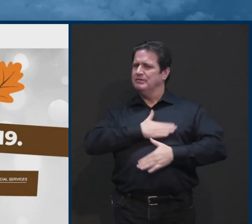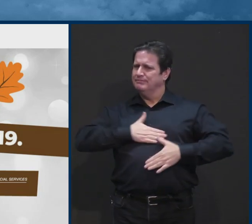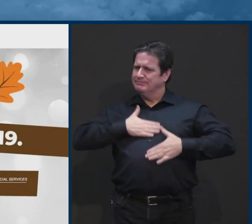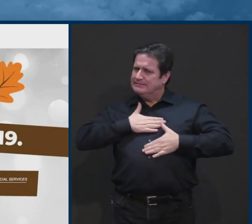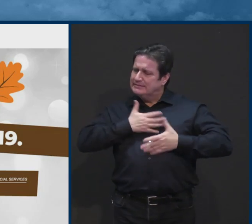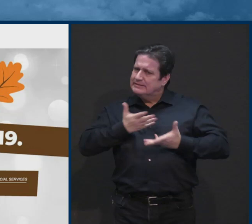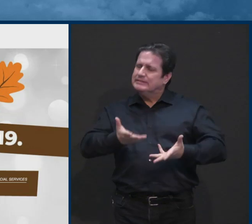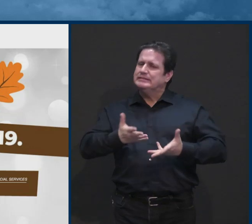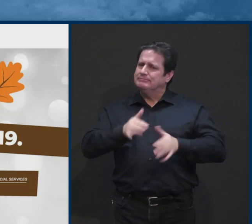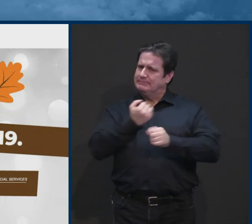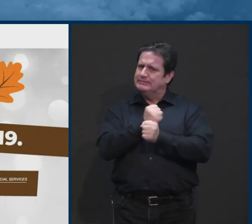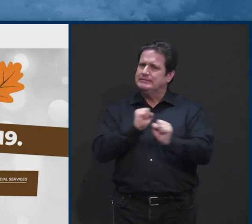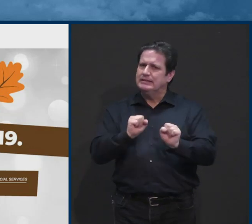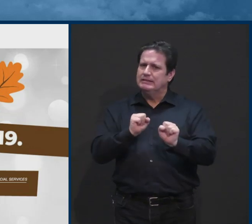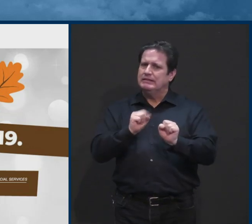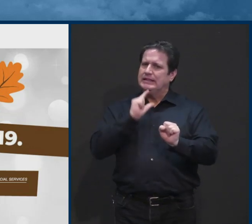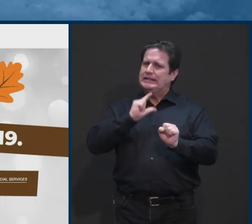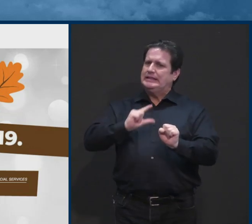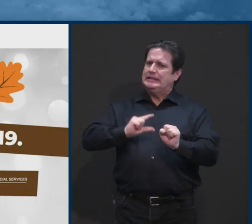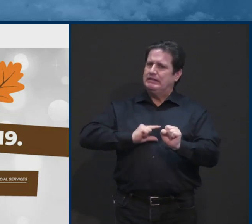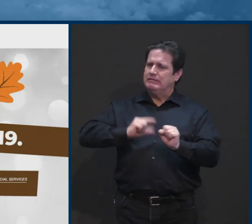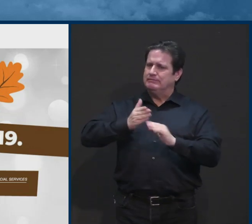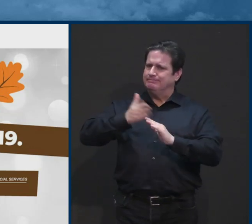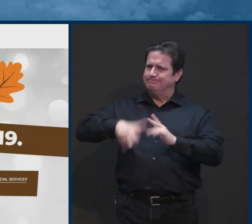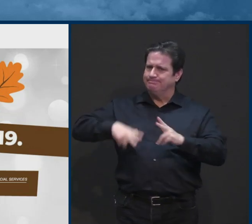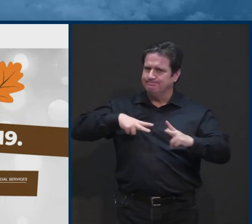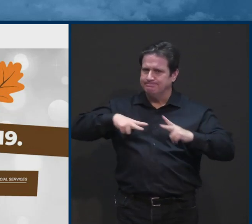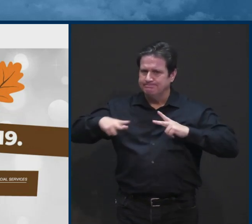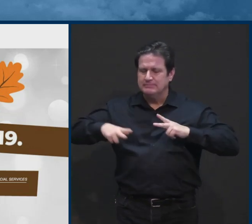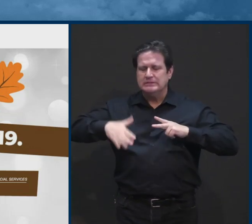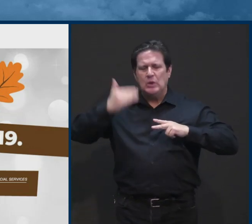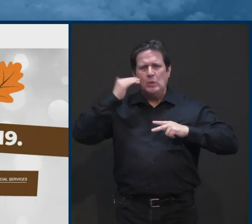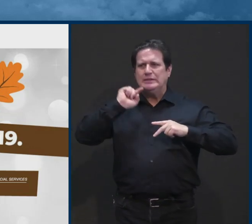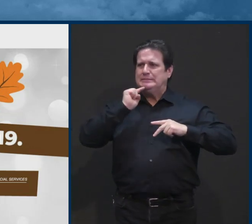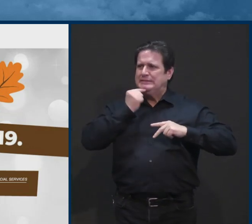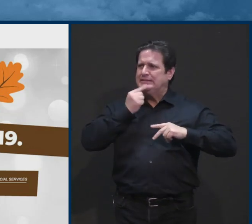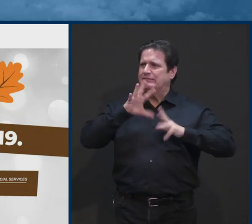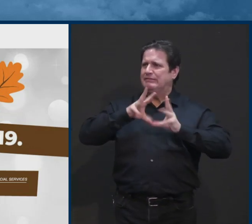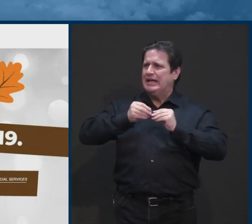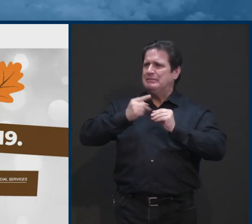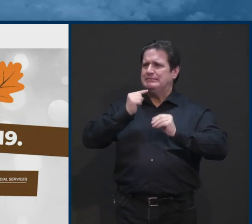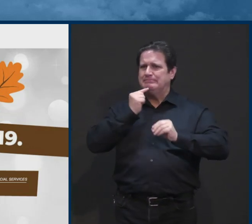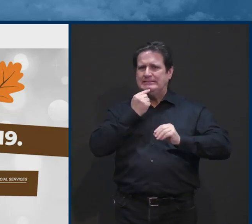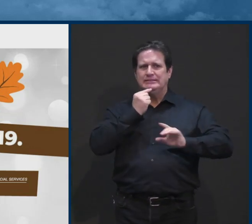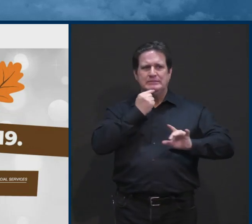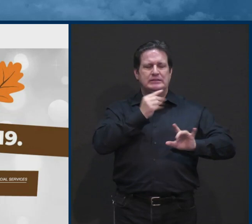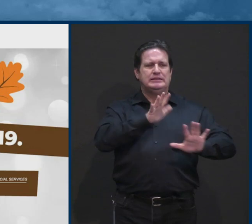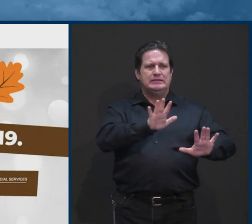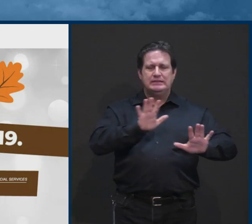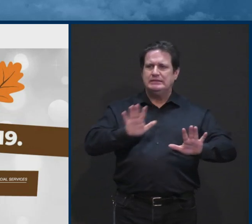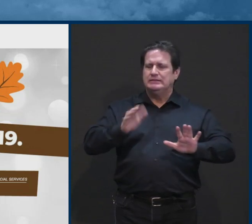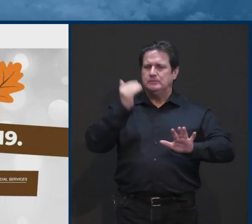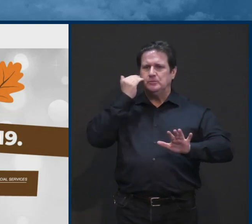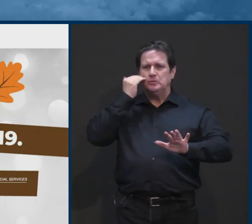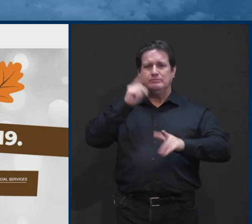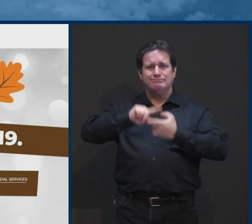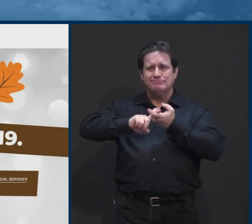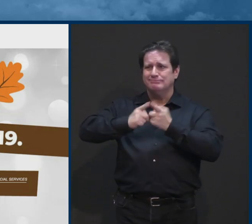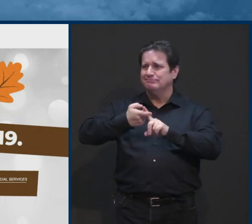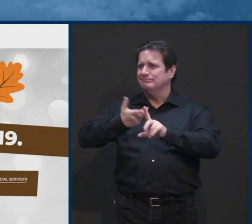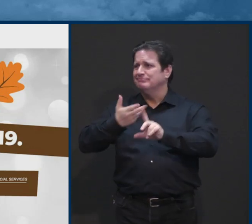be safe over the holidays. We know that you miss family members. We know that you miss